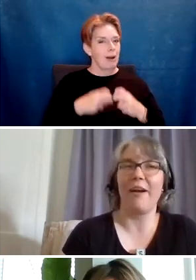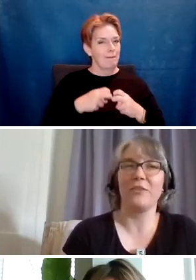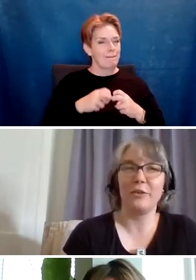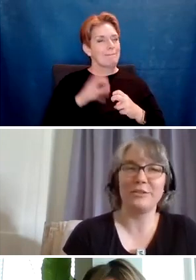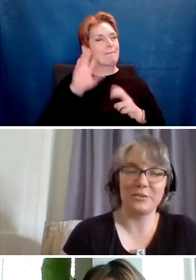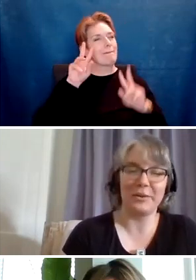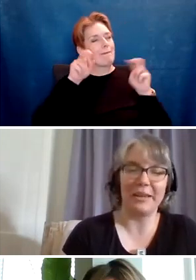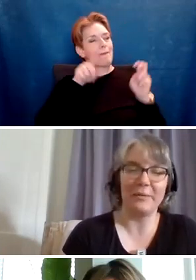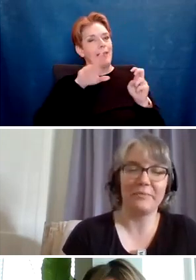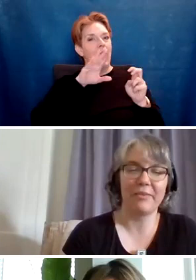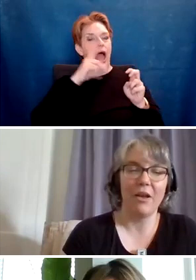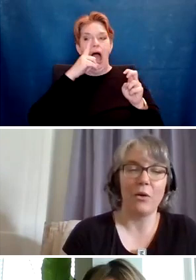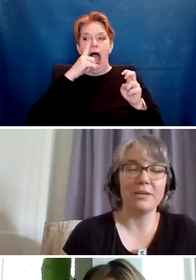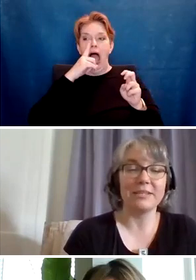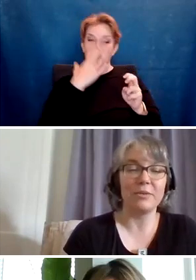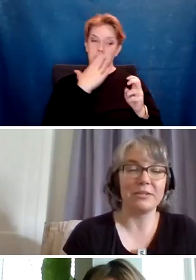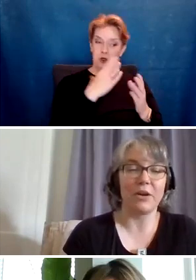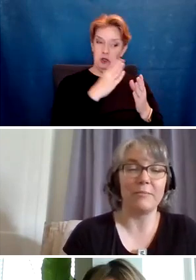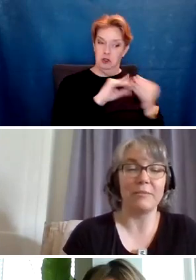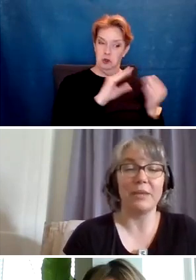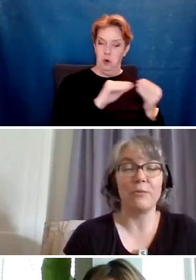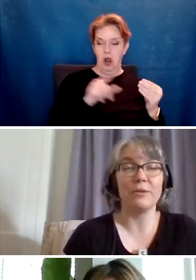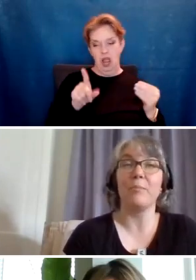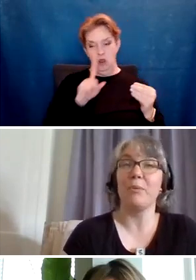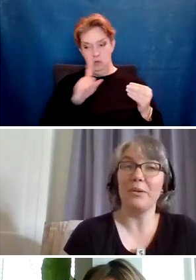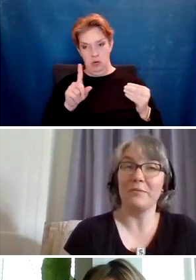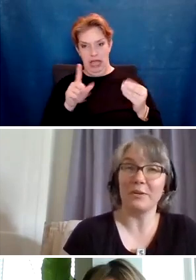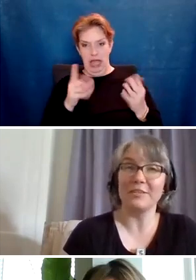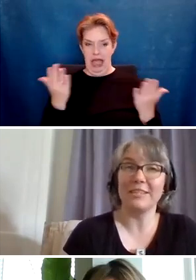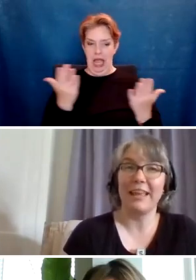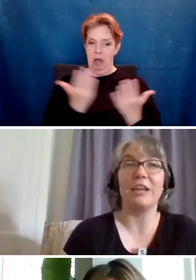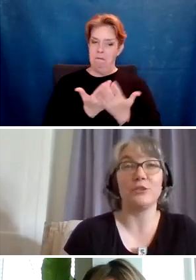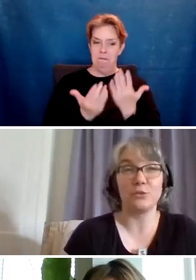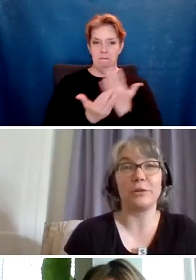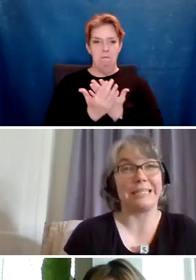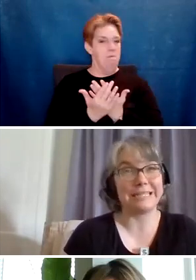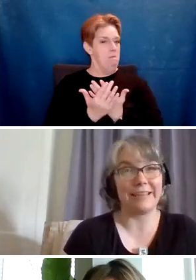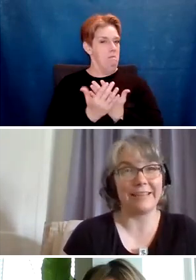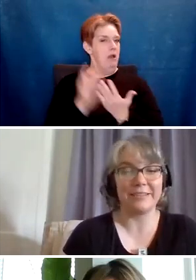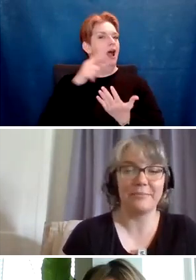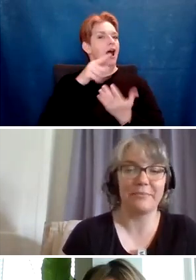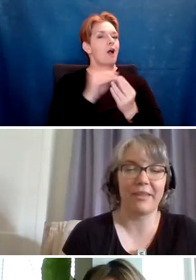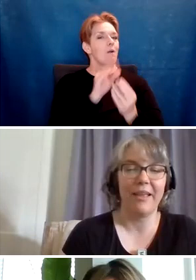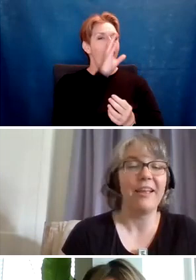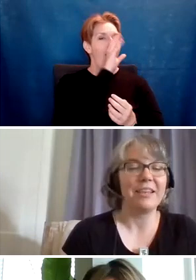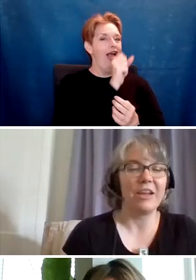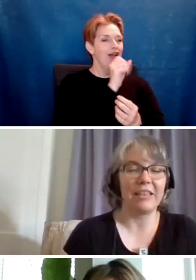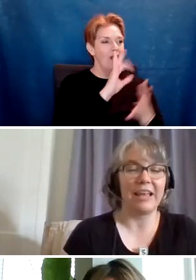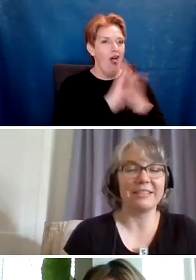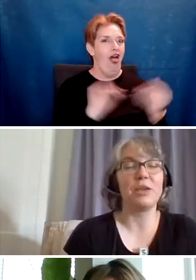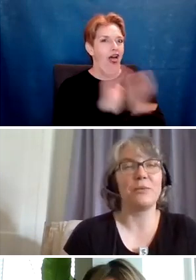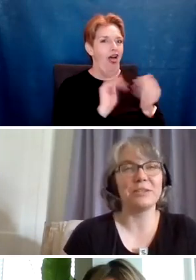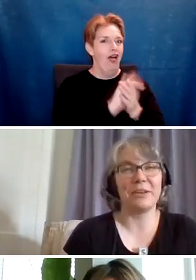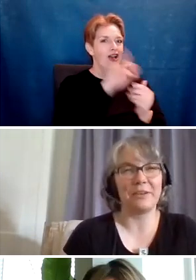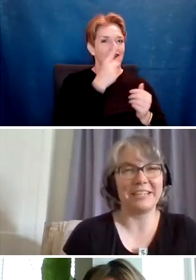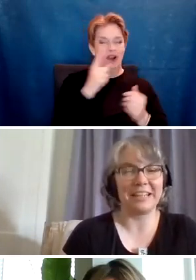in the way of a good story. Or as someone described him, he was a poet first and a historian second.